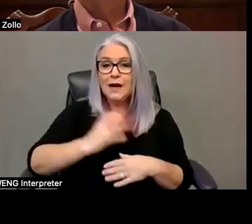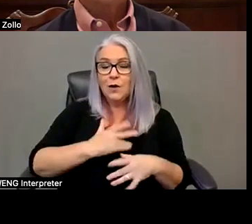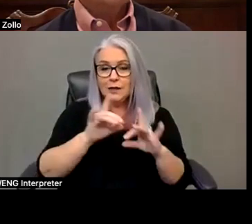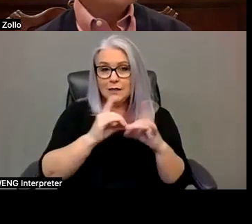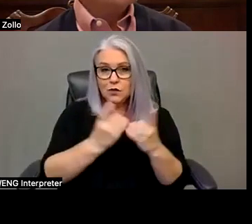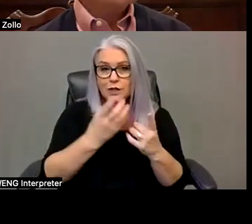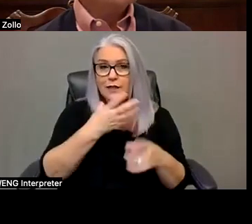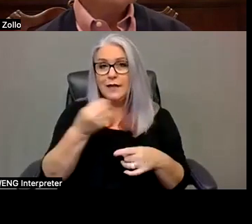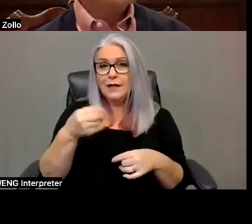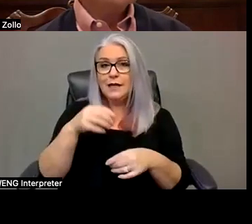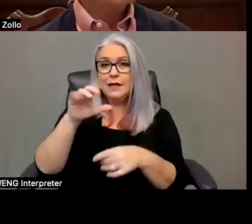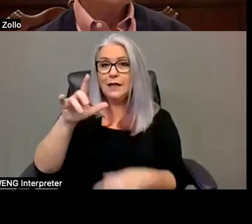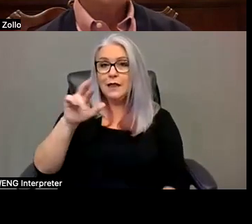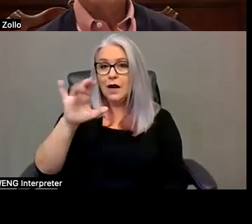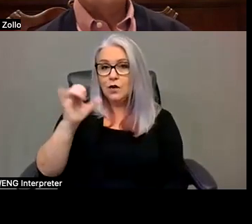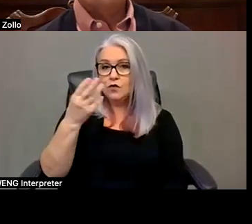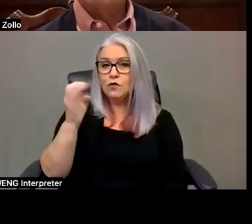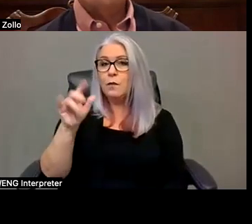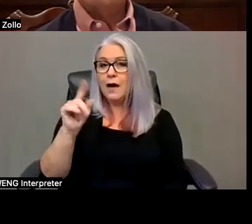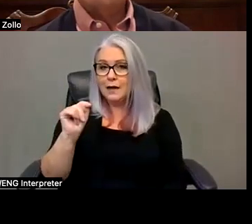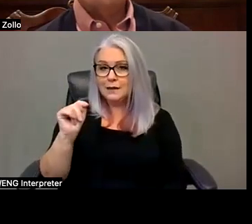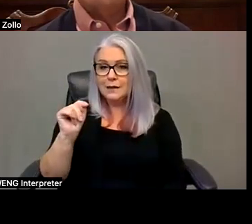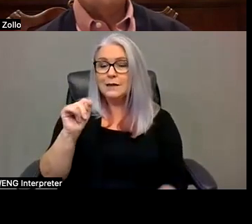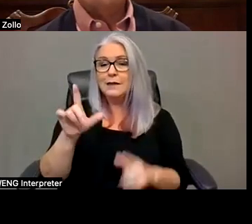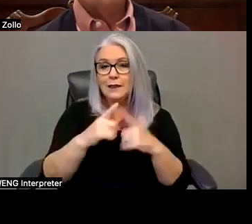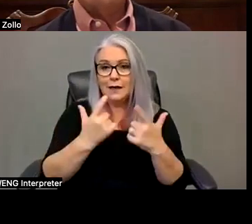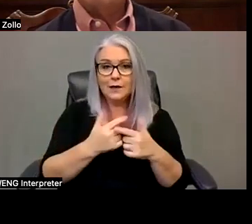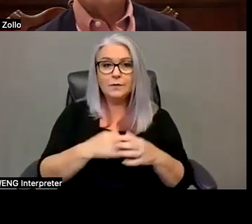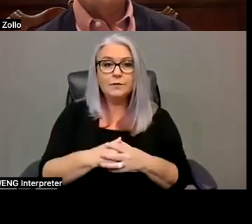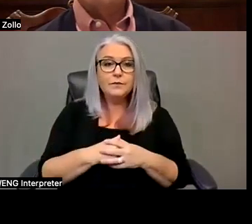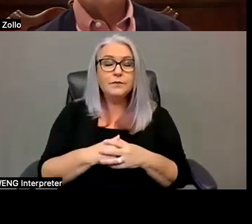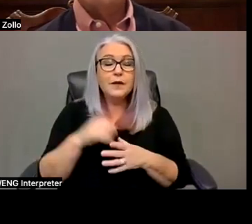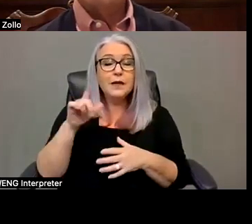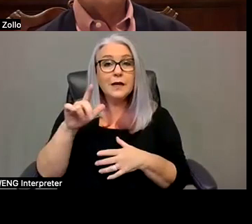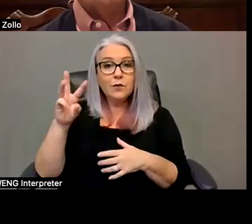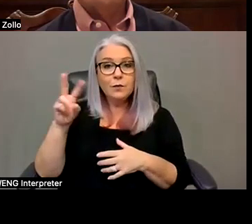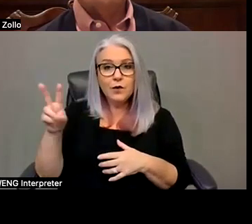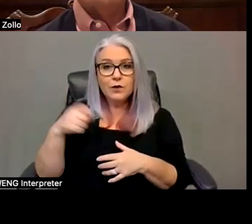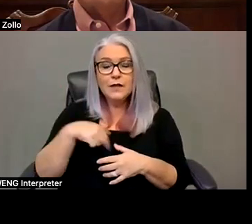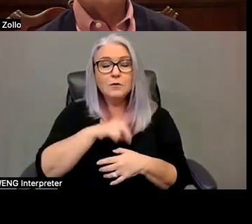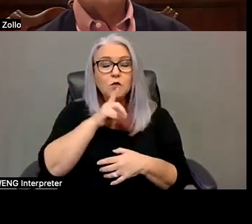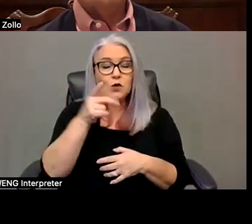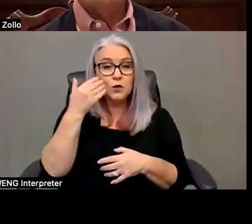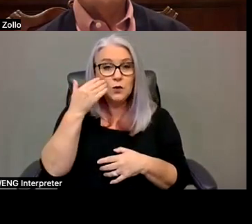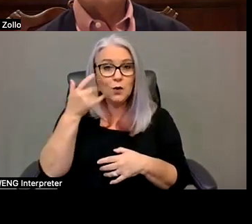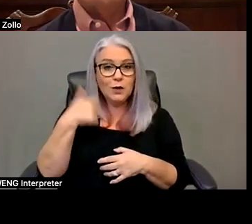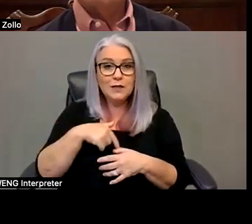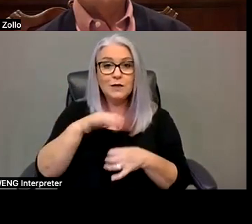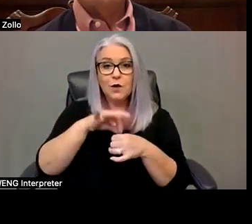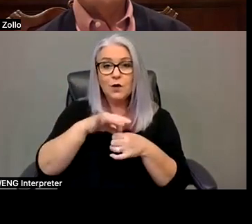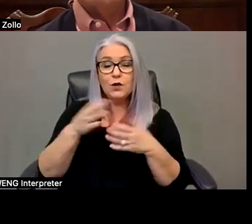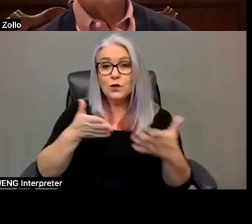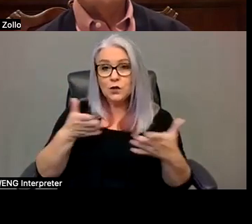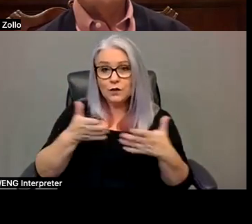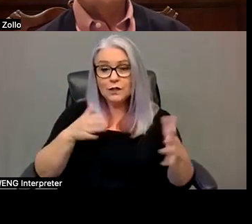the Larchmont-Mamaroneck League. A word about the League of Women Voters. I'm sure you know the League is a voter service organization,